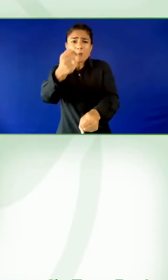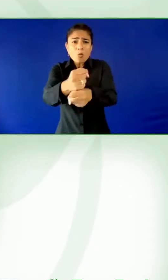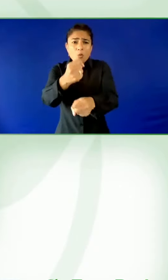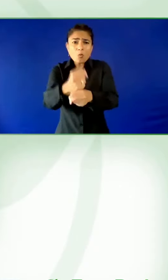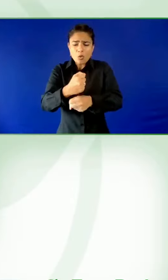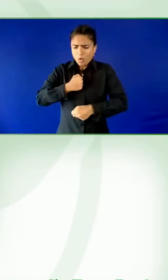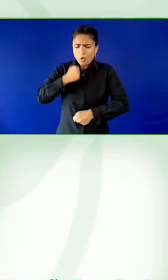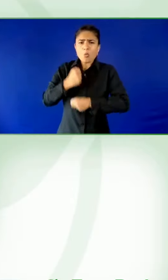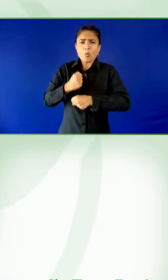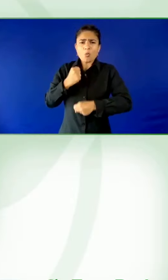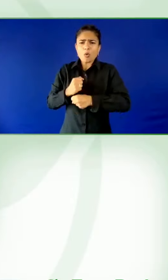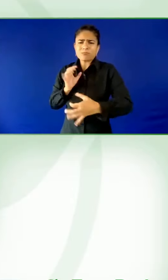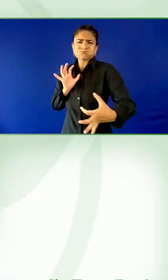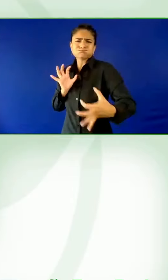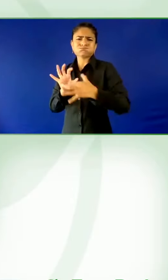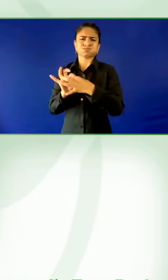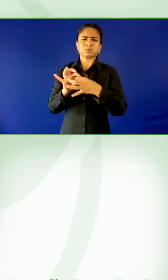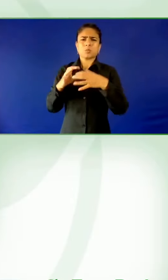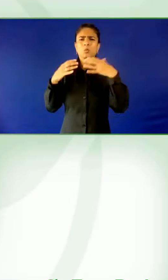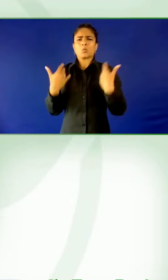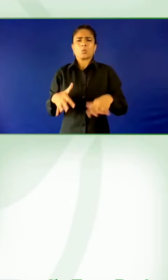was It's